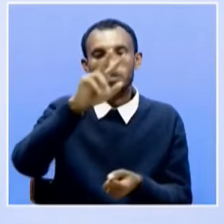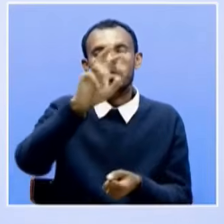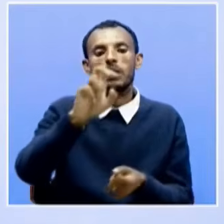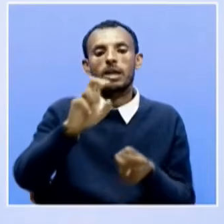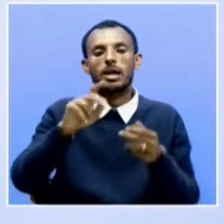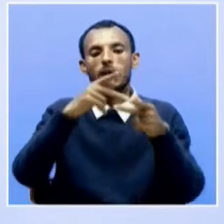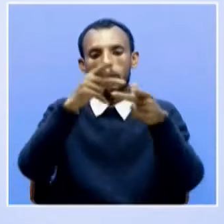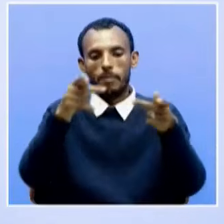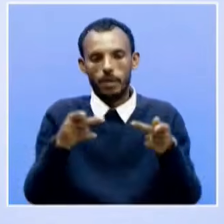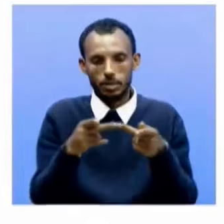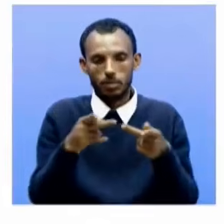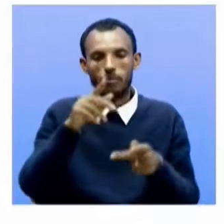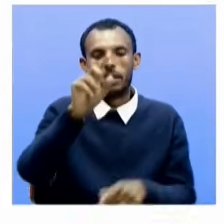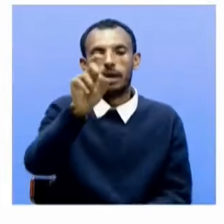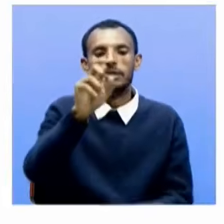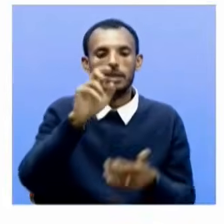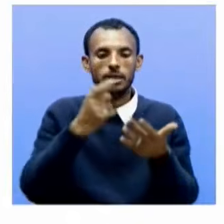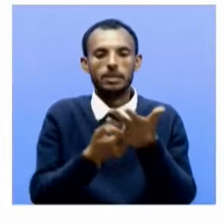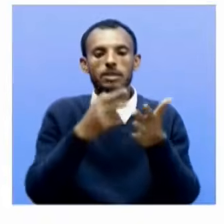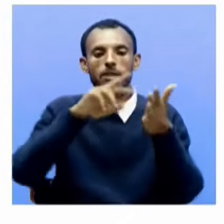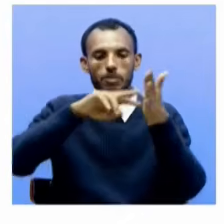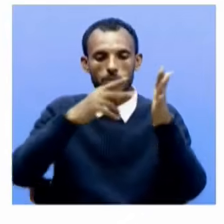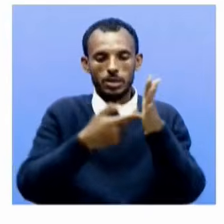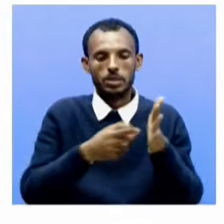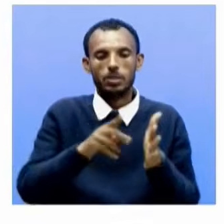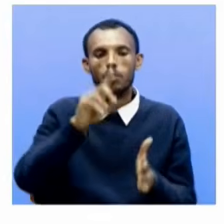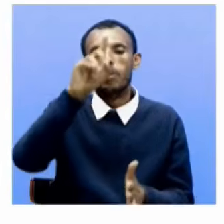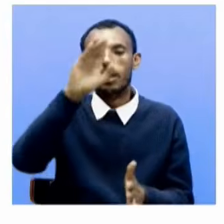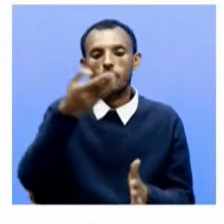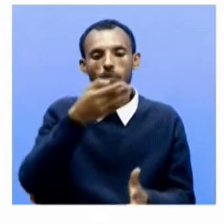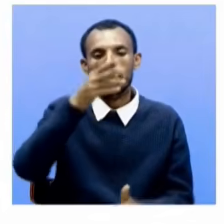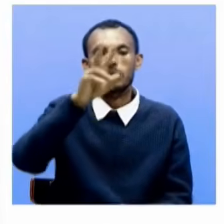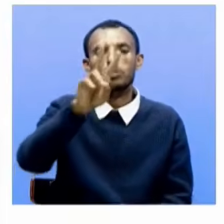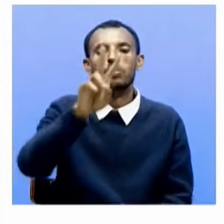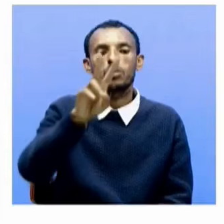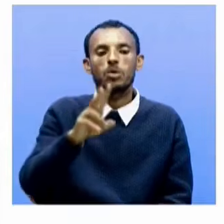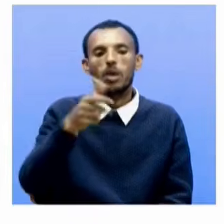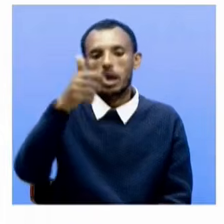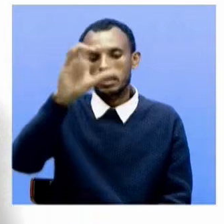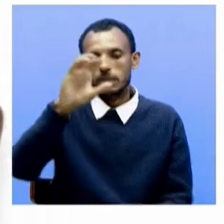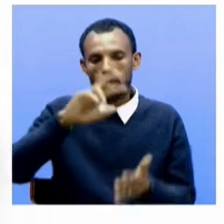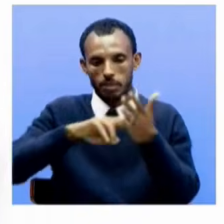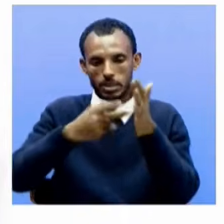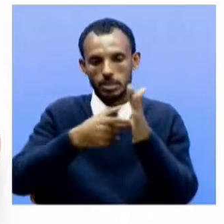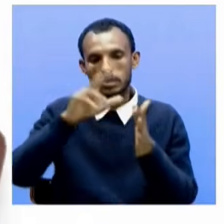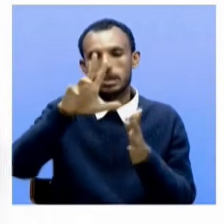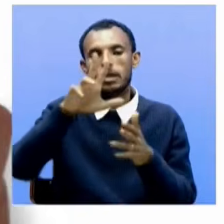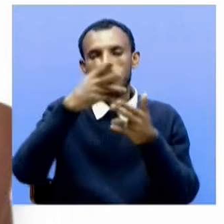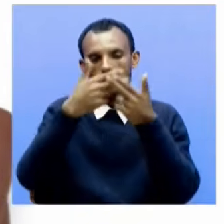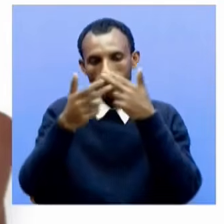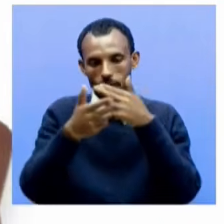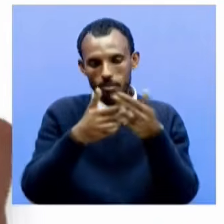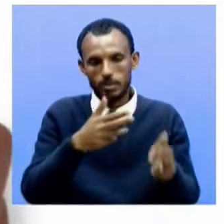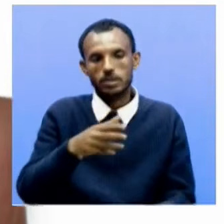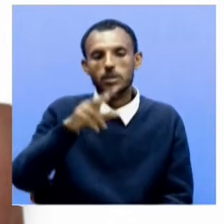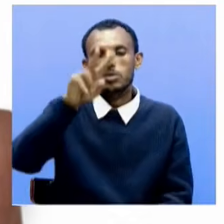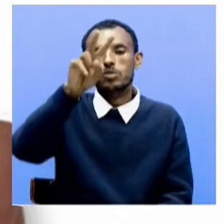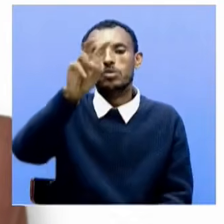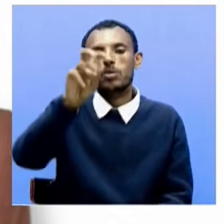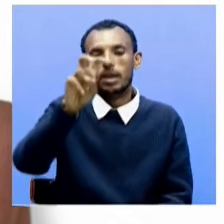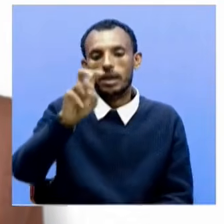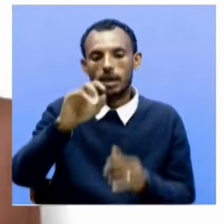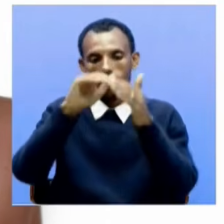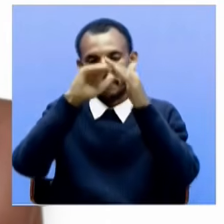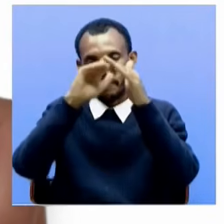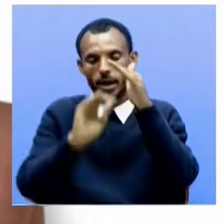of x. So this means half of AC means 3 times 20 degree